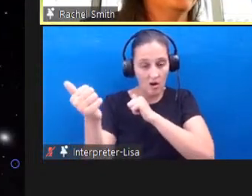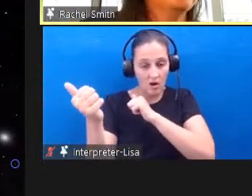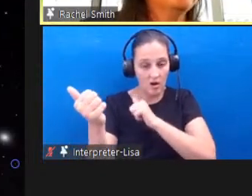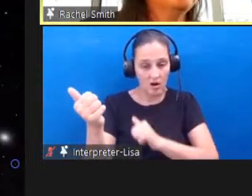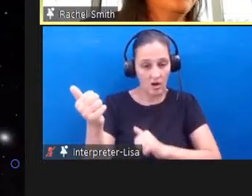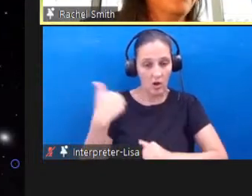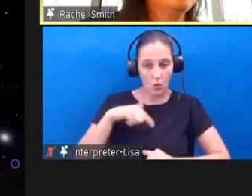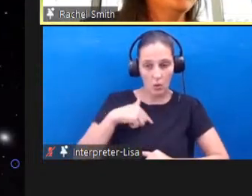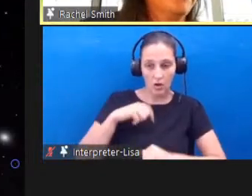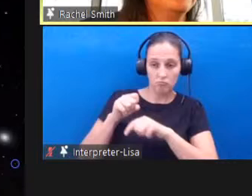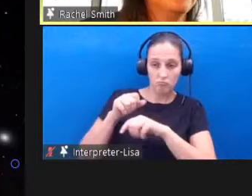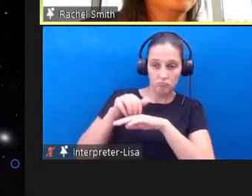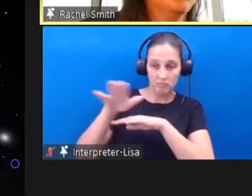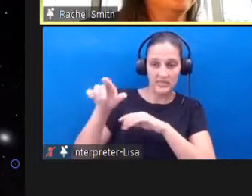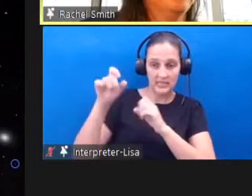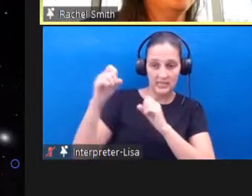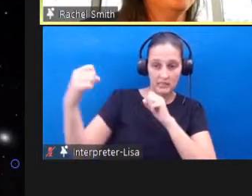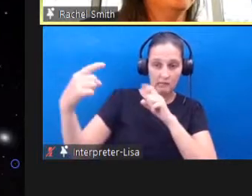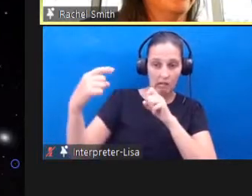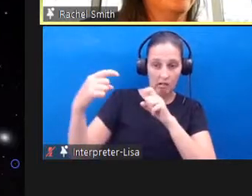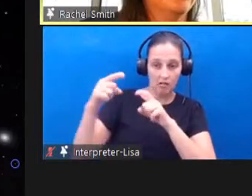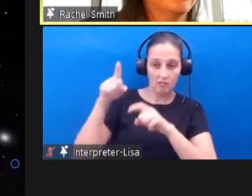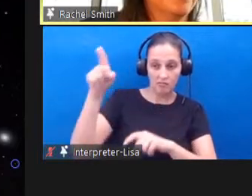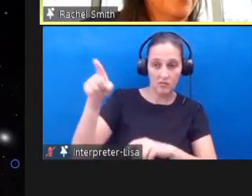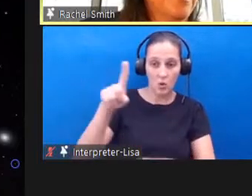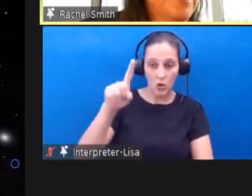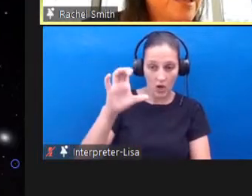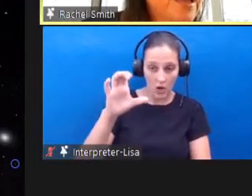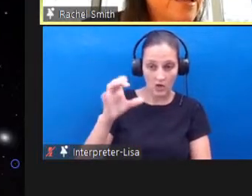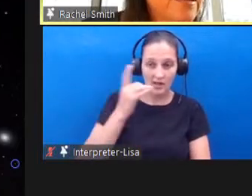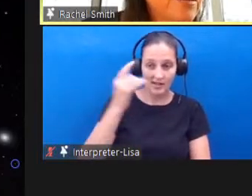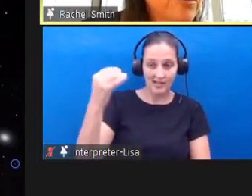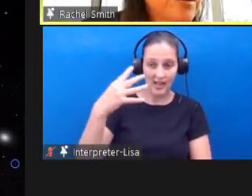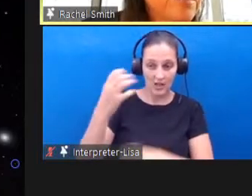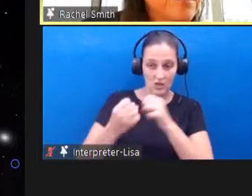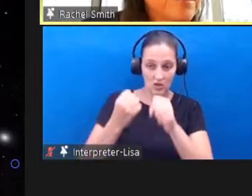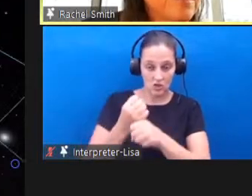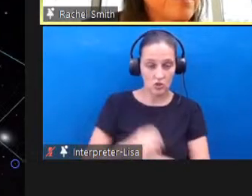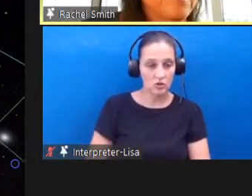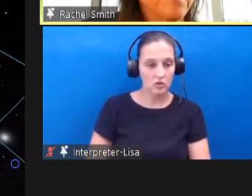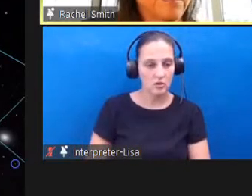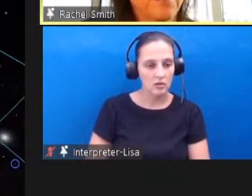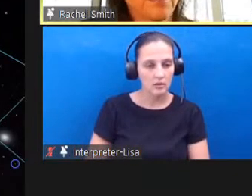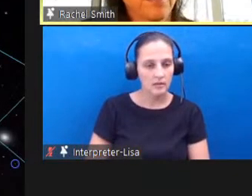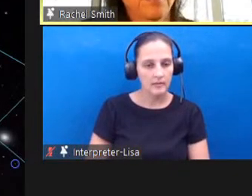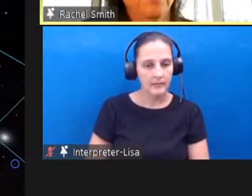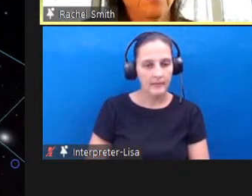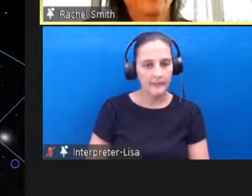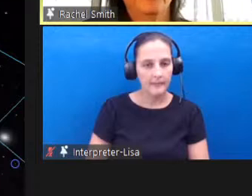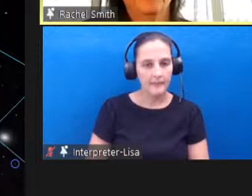signals out to space. And it's only 100 light years. And here it is.